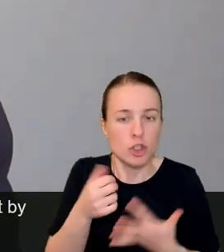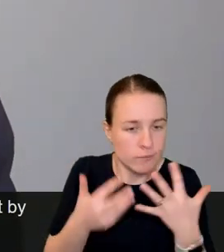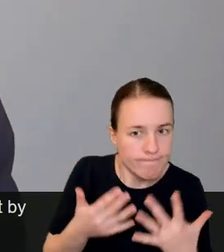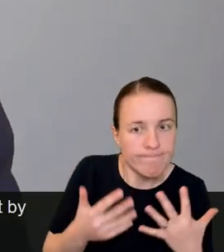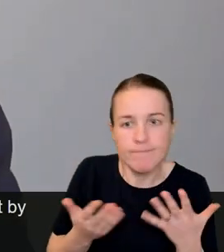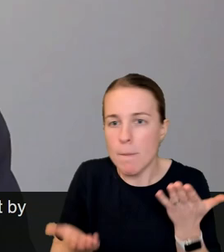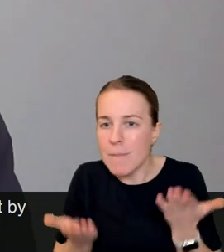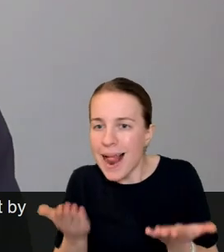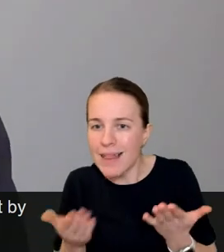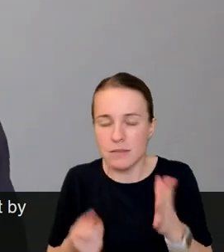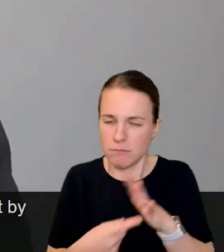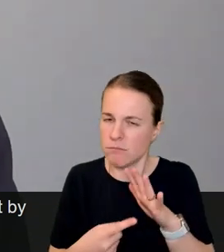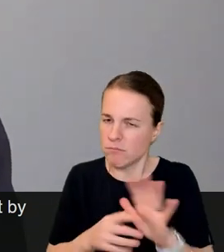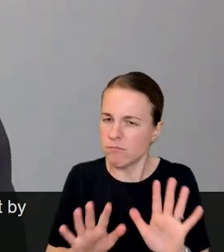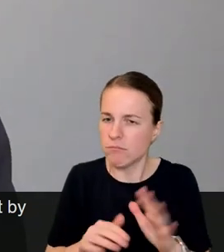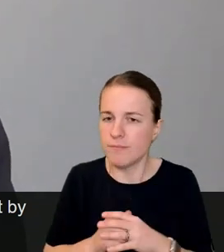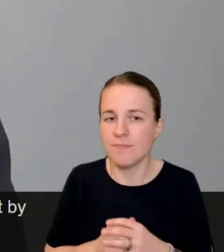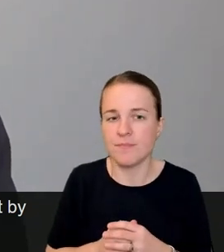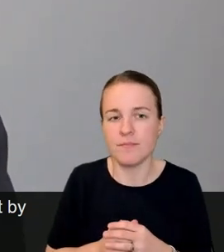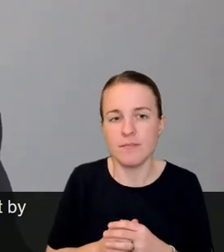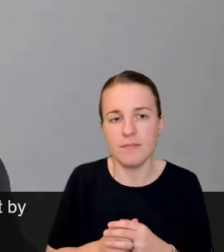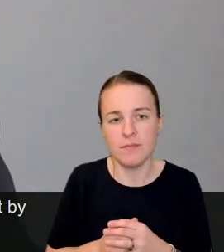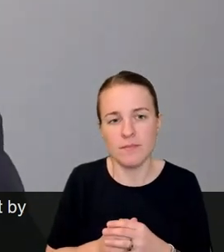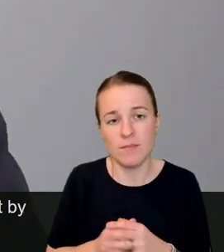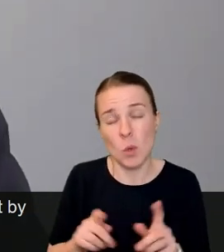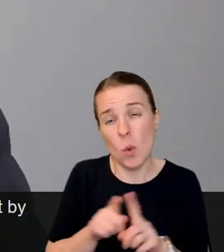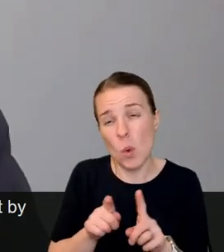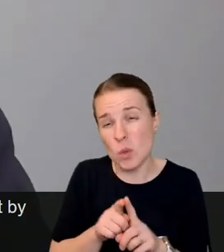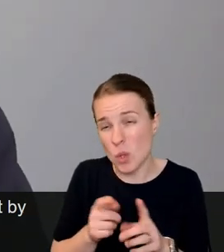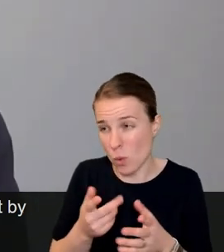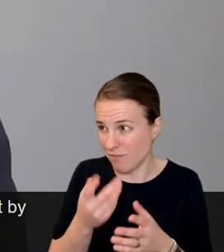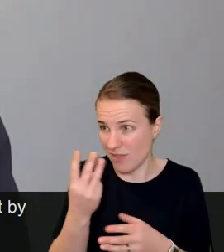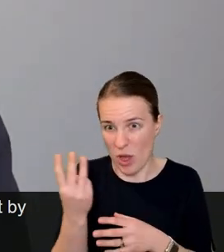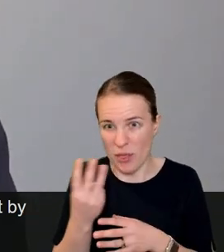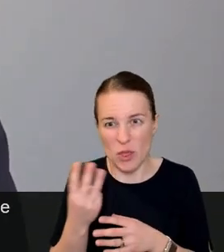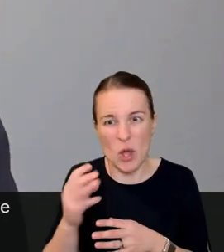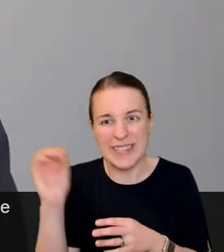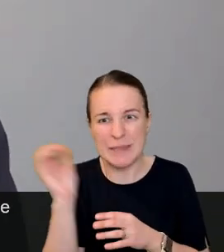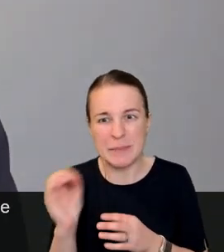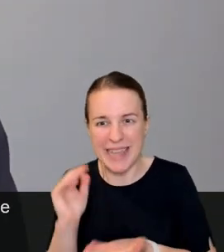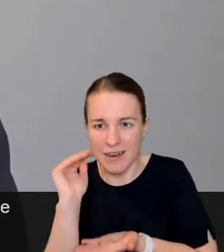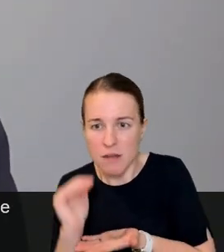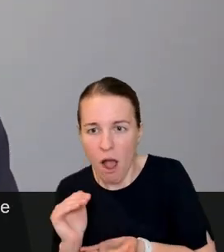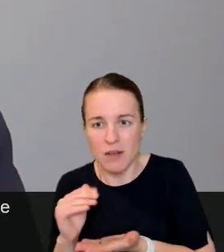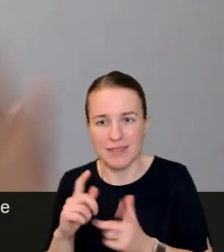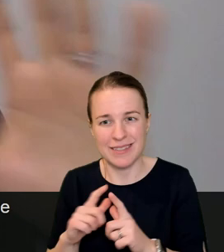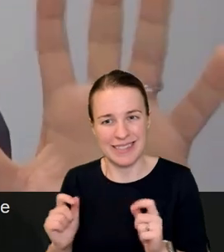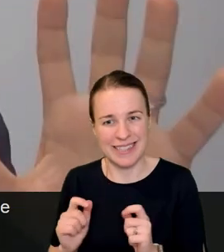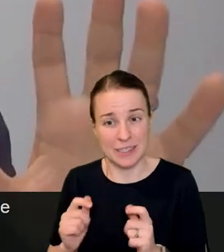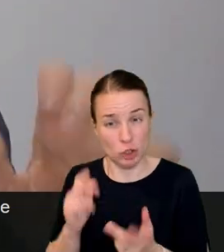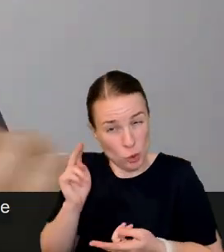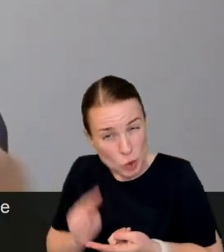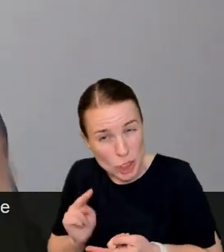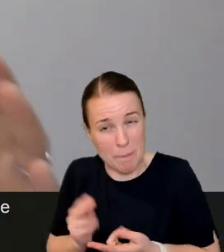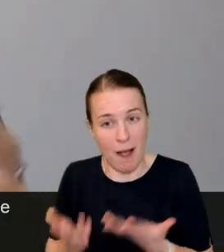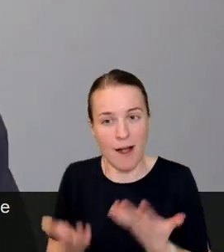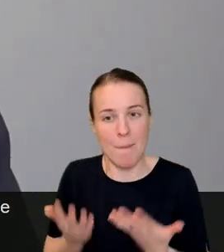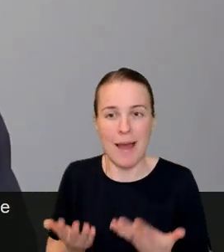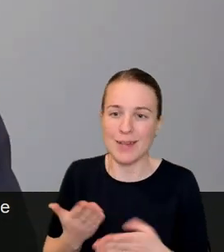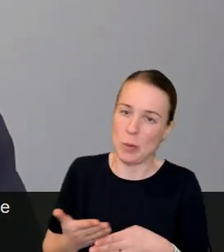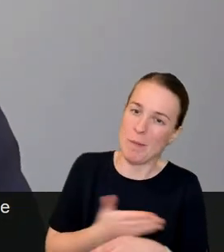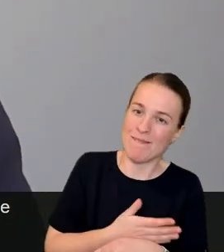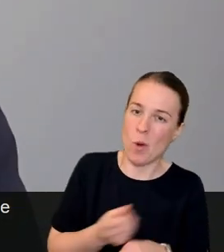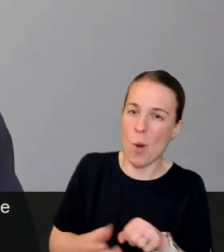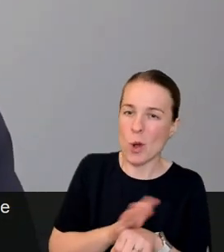our cash balances by more than 13%, so it was £2.1 billion before the pandemic began.